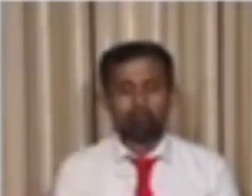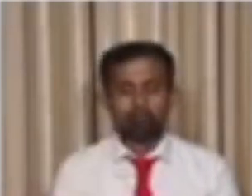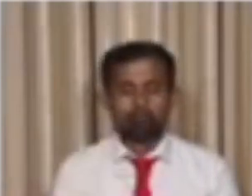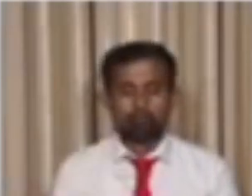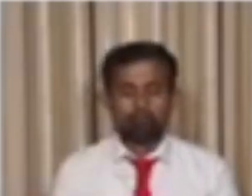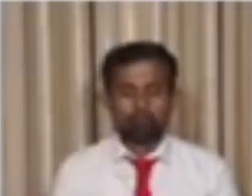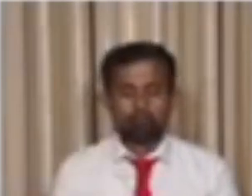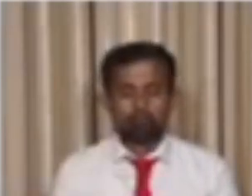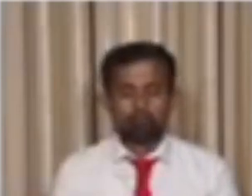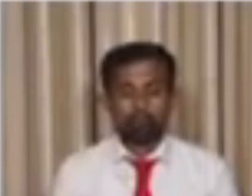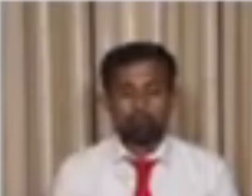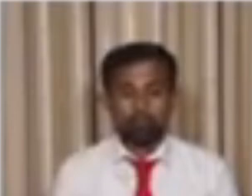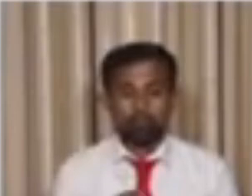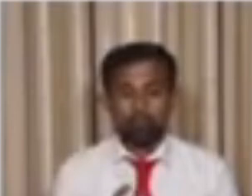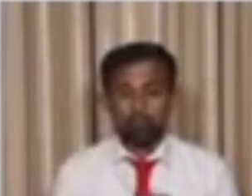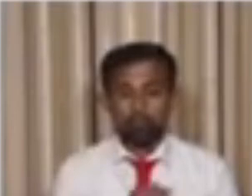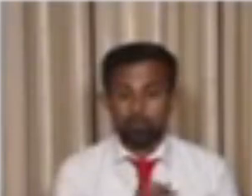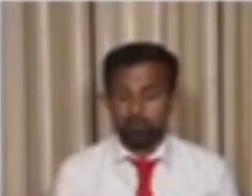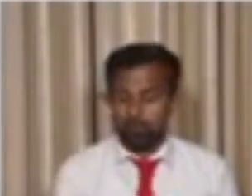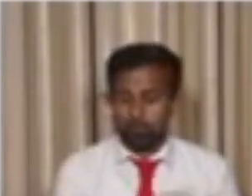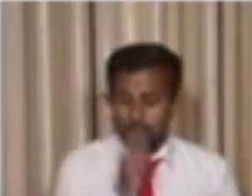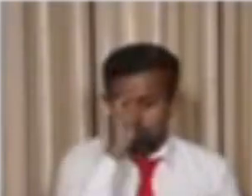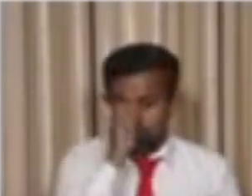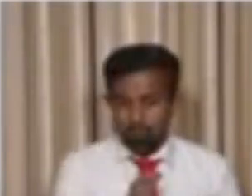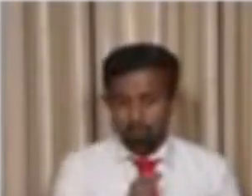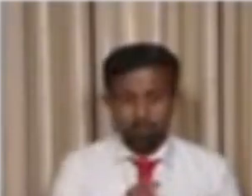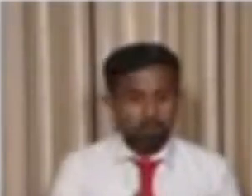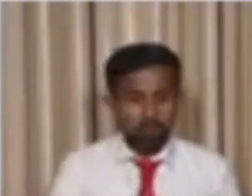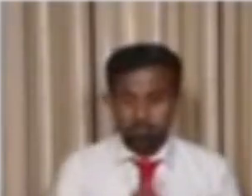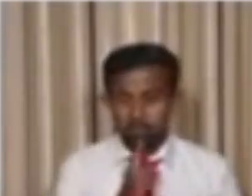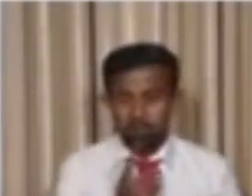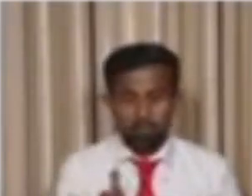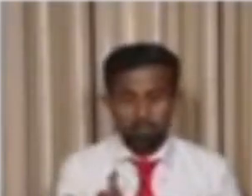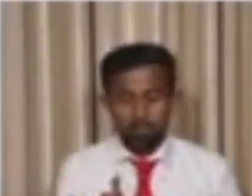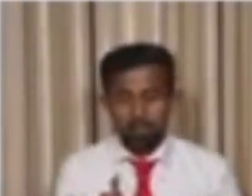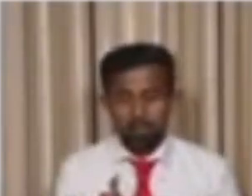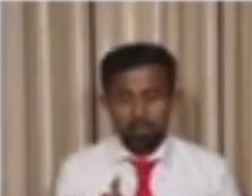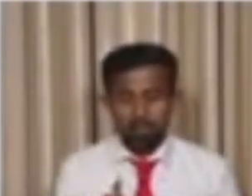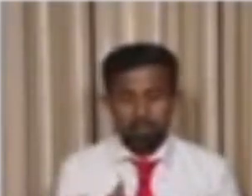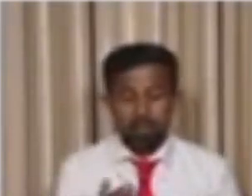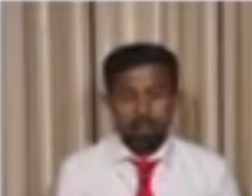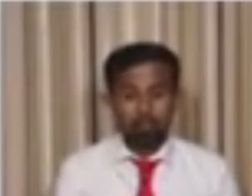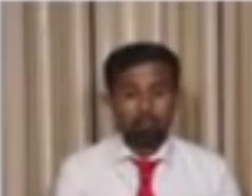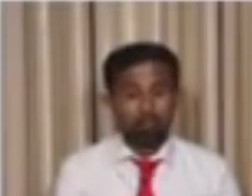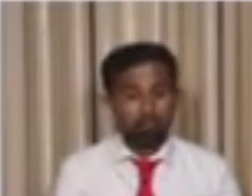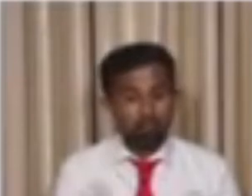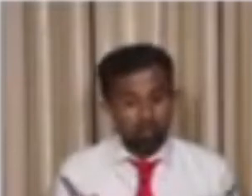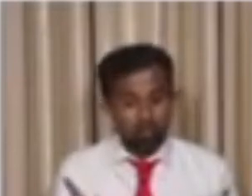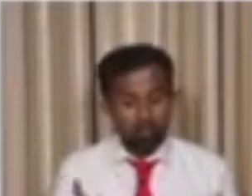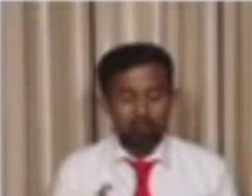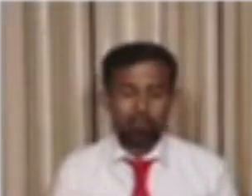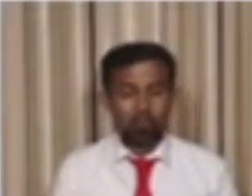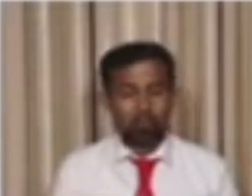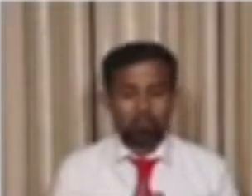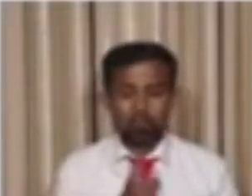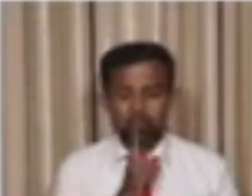Sirisena did not agree to that. He agreed to only 10 years. That is to show